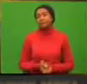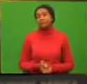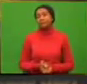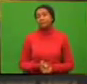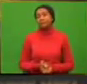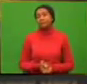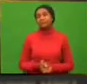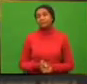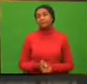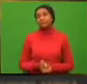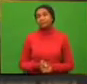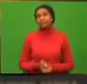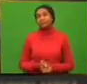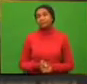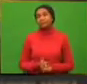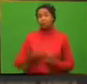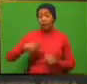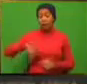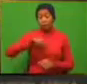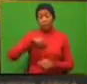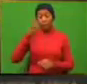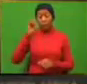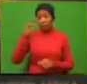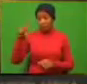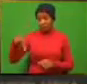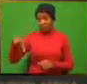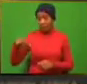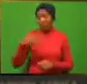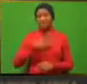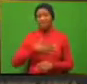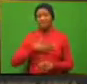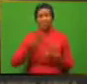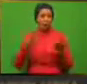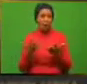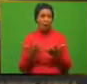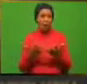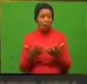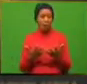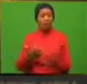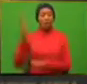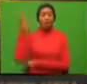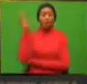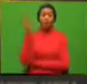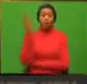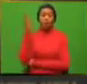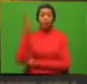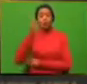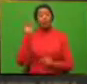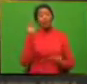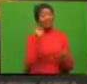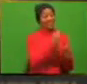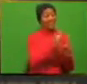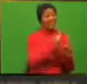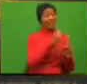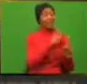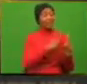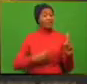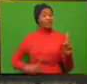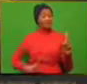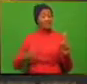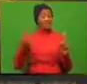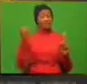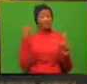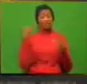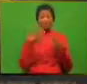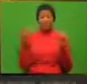It is our considered view that the speech that was delivered by the president yesterday fails on so